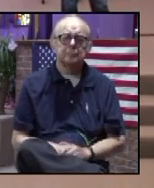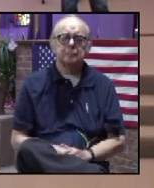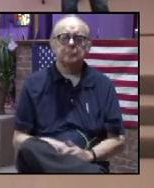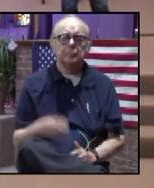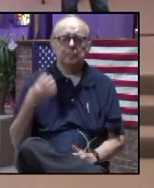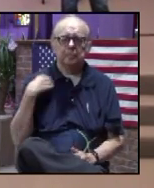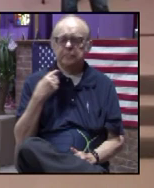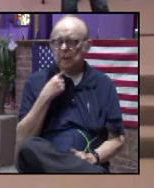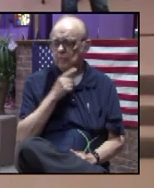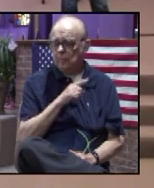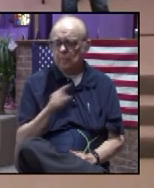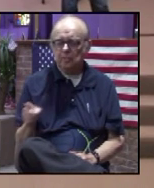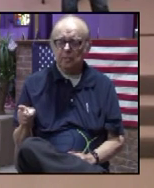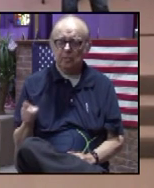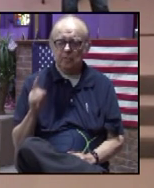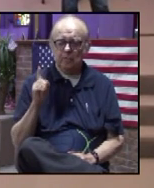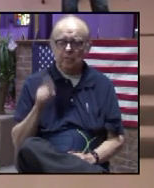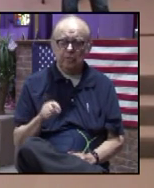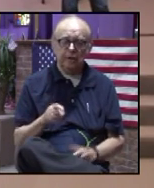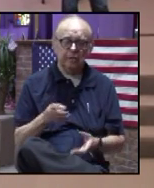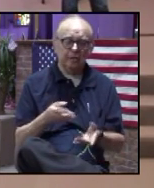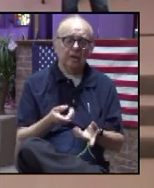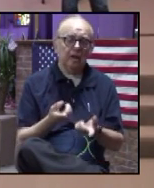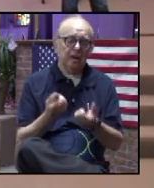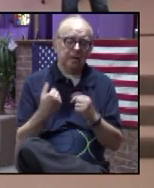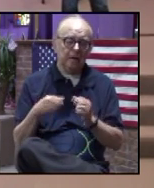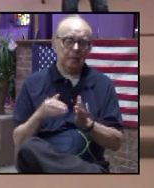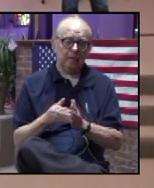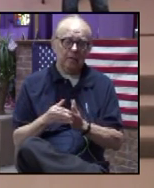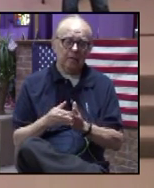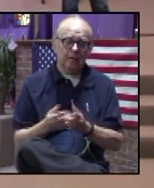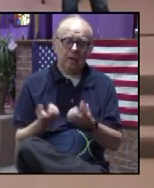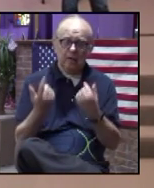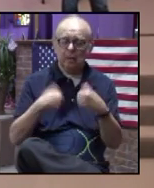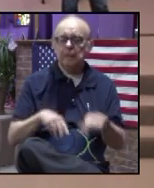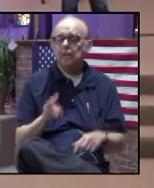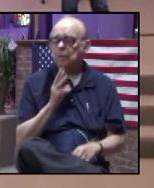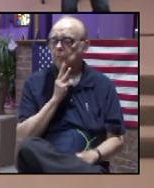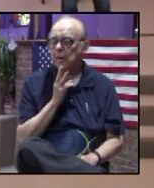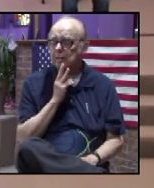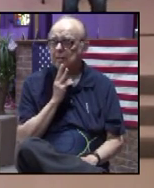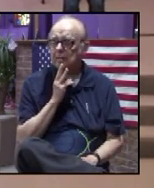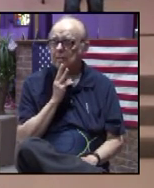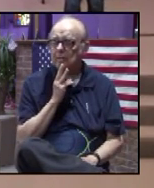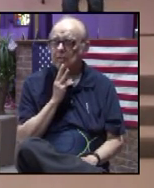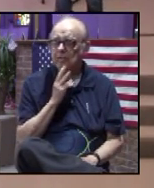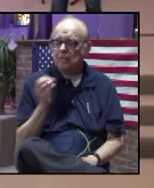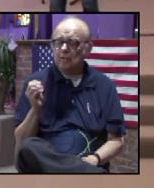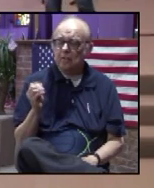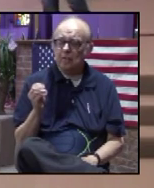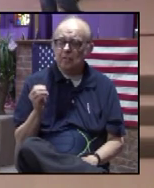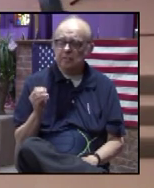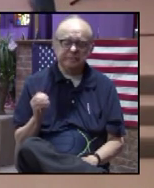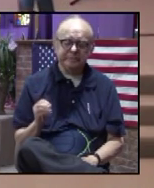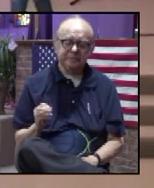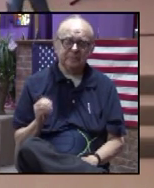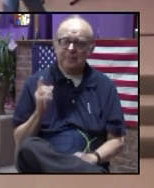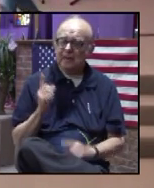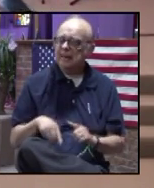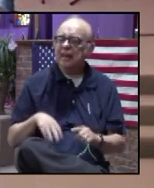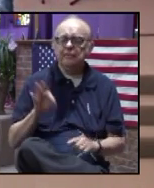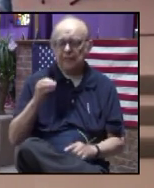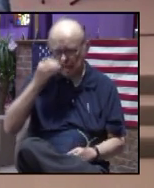captain had told them, you need to pull back. You need to come on out of the water. It's useless, we can't find